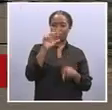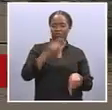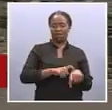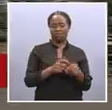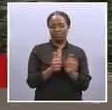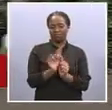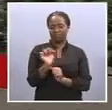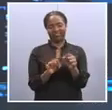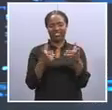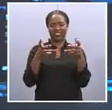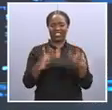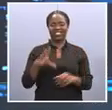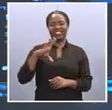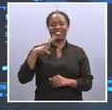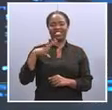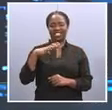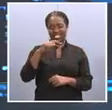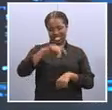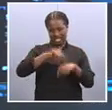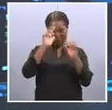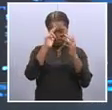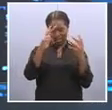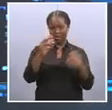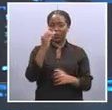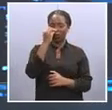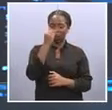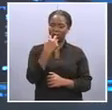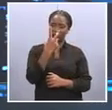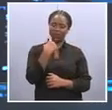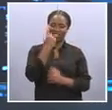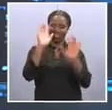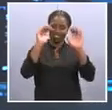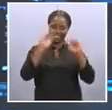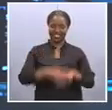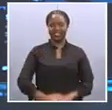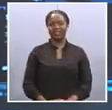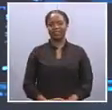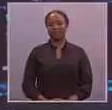partner. That's a wrap of your news at 8 p.m. Until tomorrow night. Goodbye.